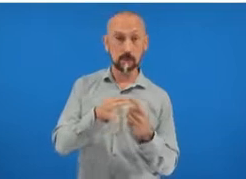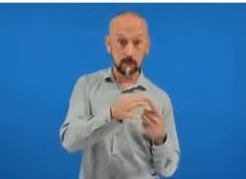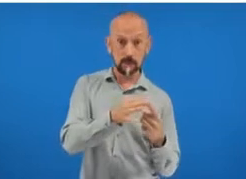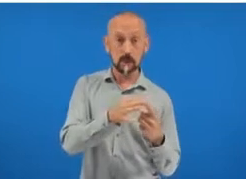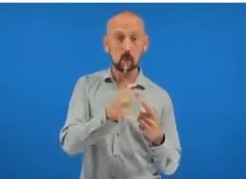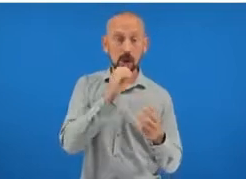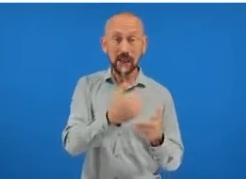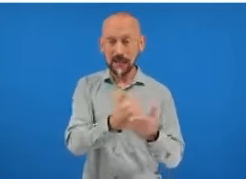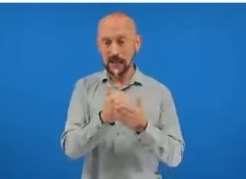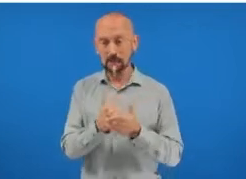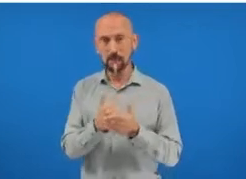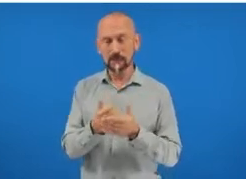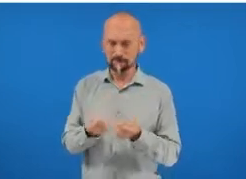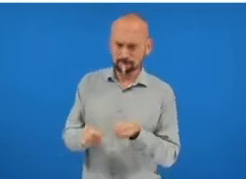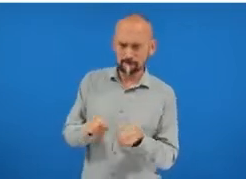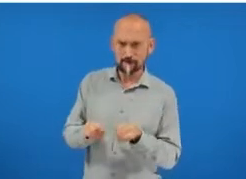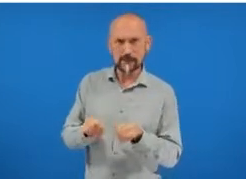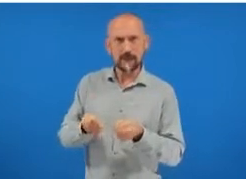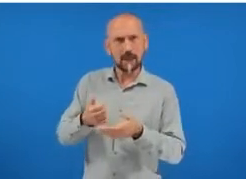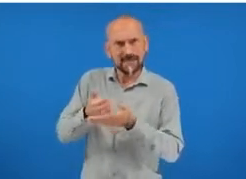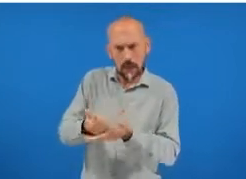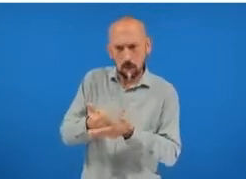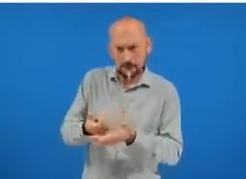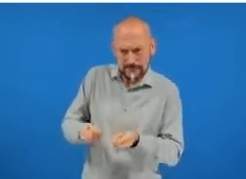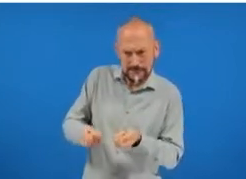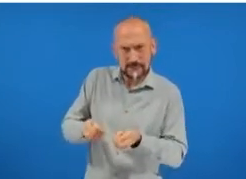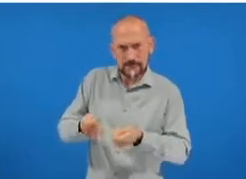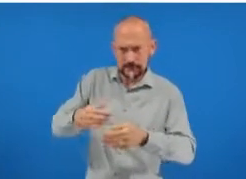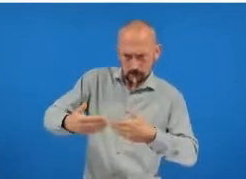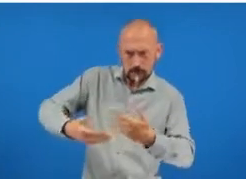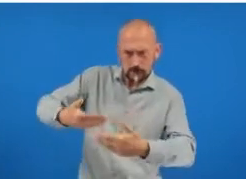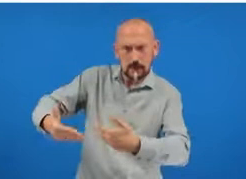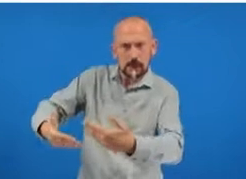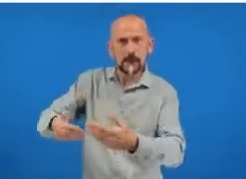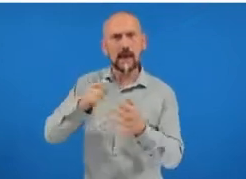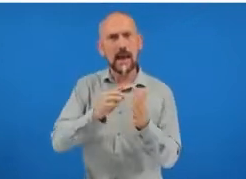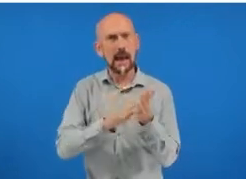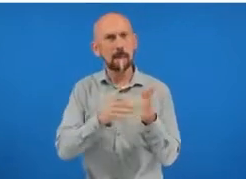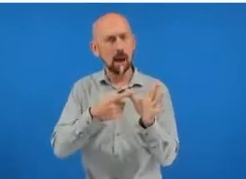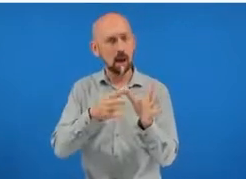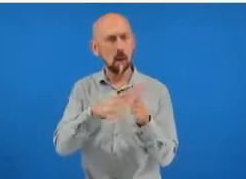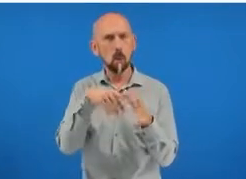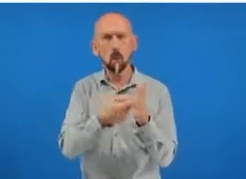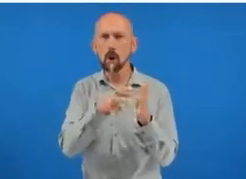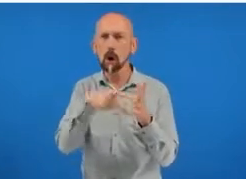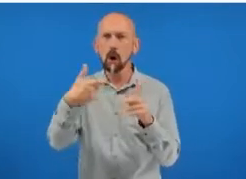Emma Warnock-Parks is going to talk about that in today's session. It also gives patients a voice and